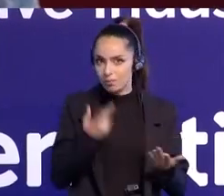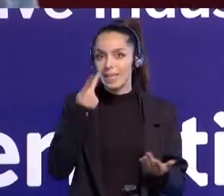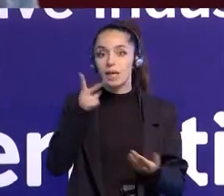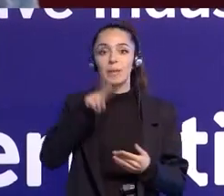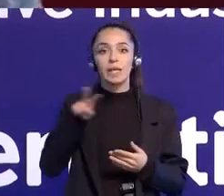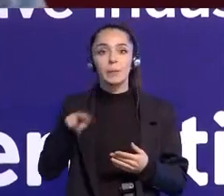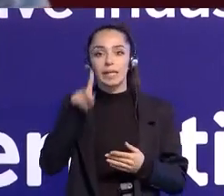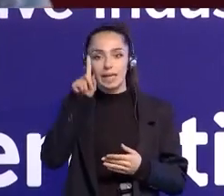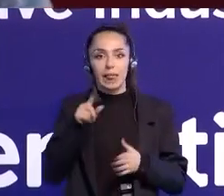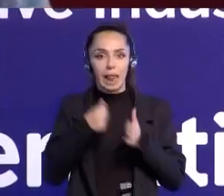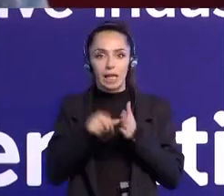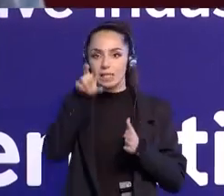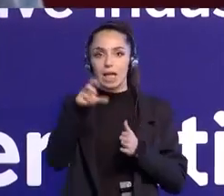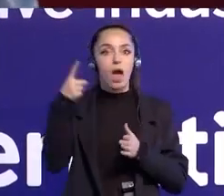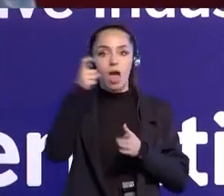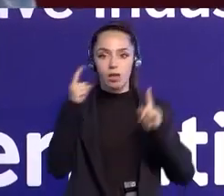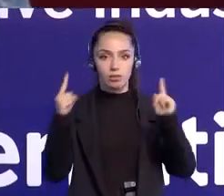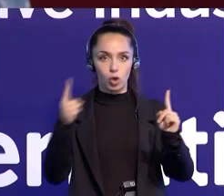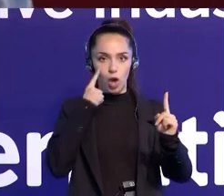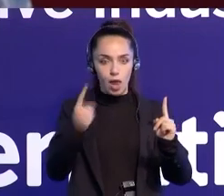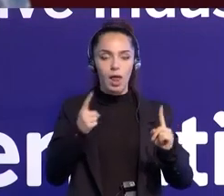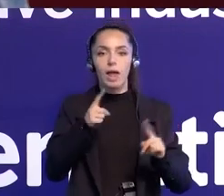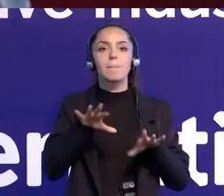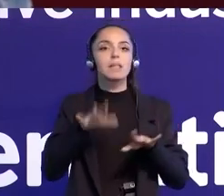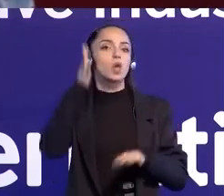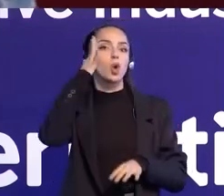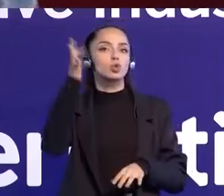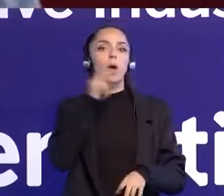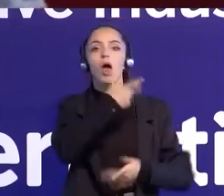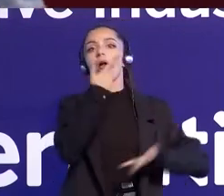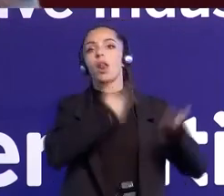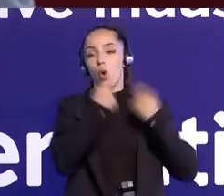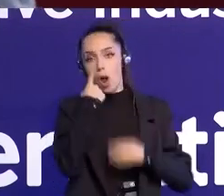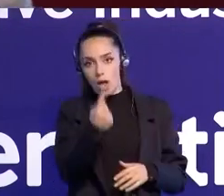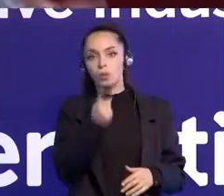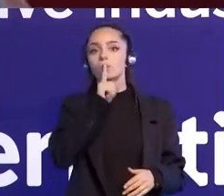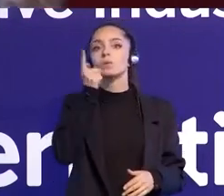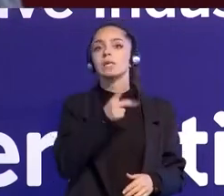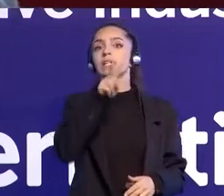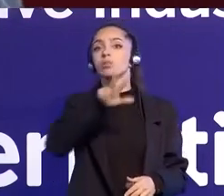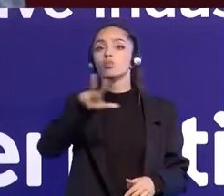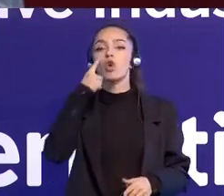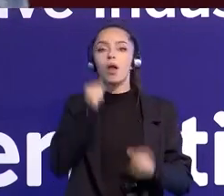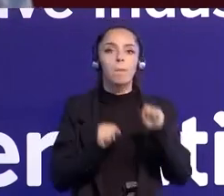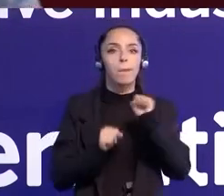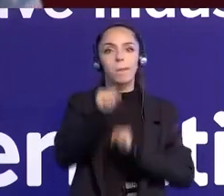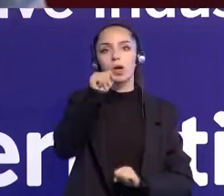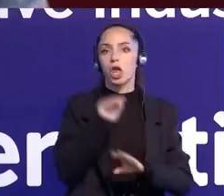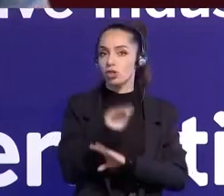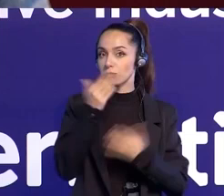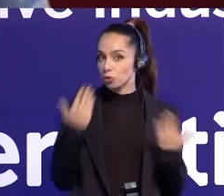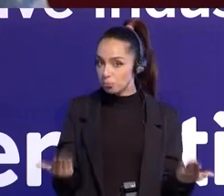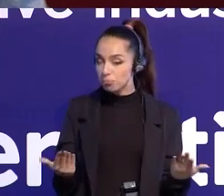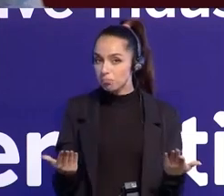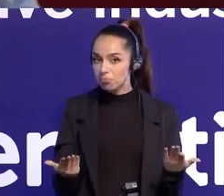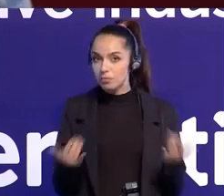2022, IT exports has increased by 23% as compared to the same period last